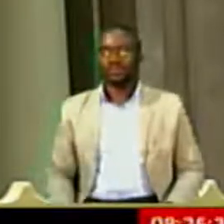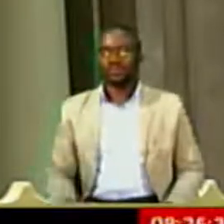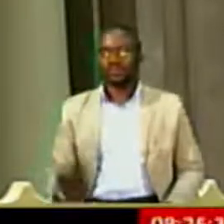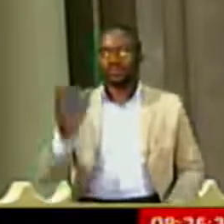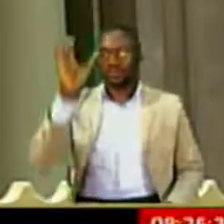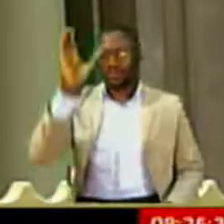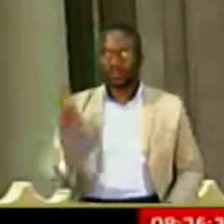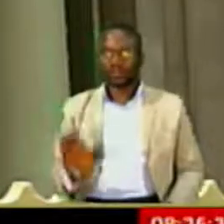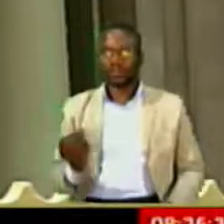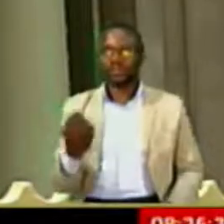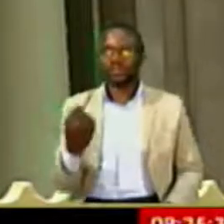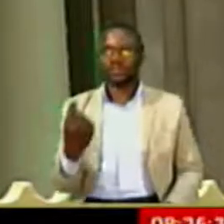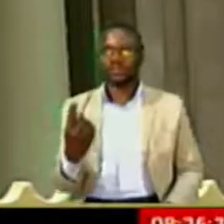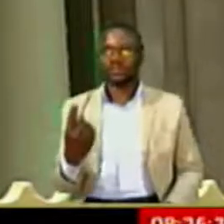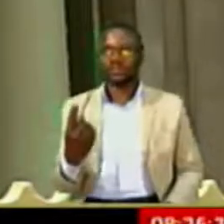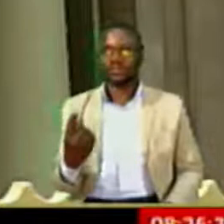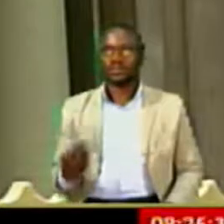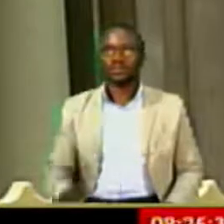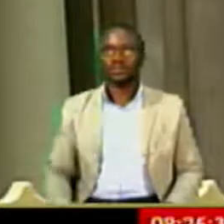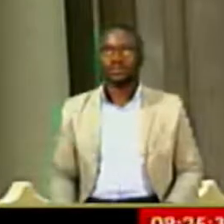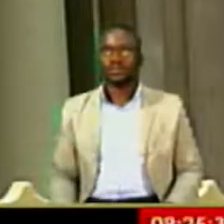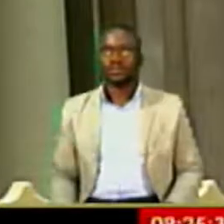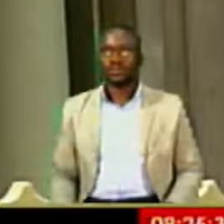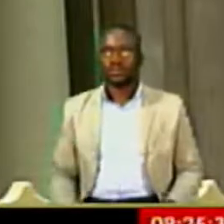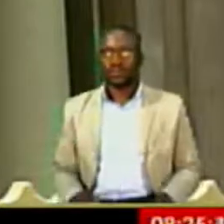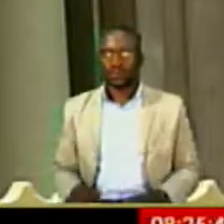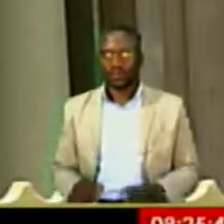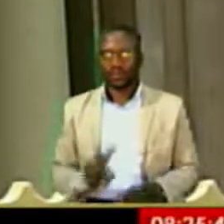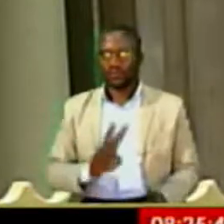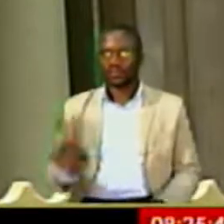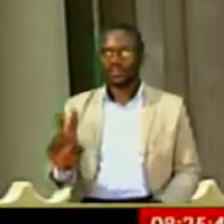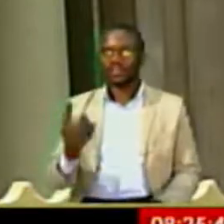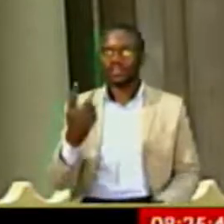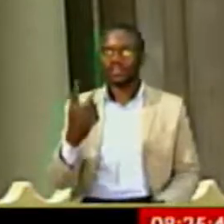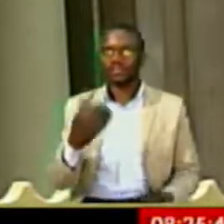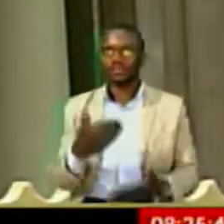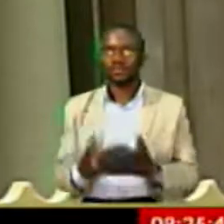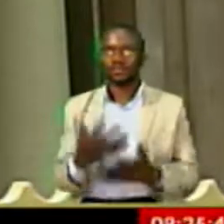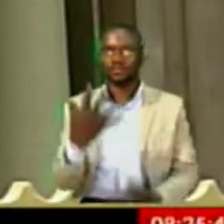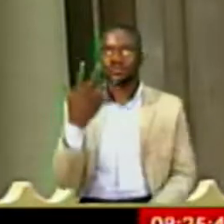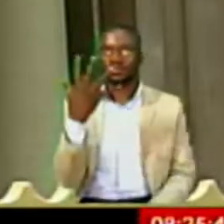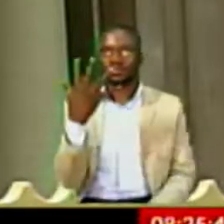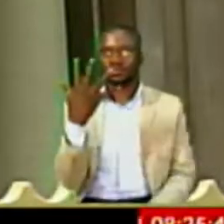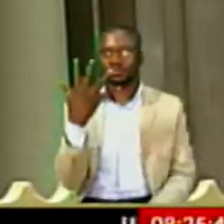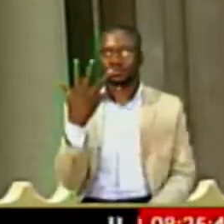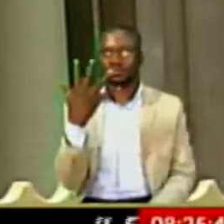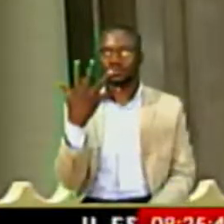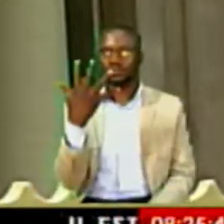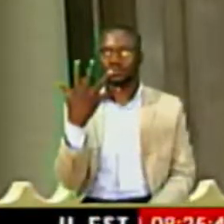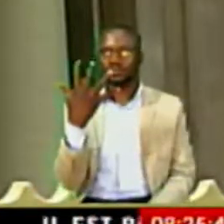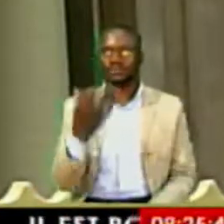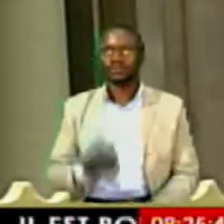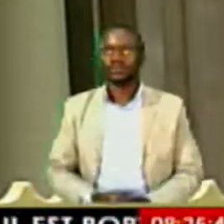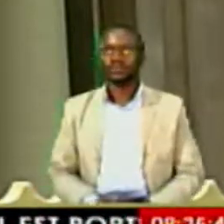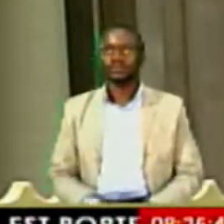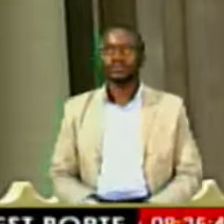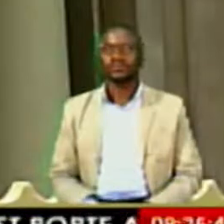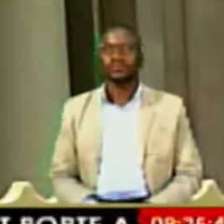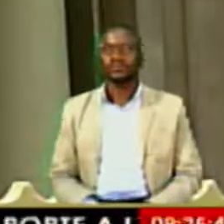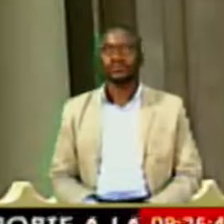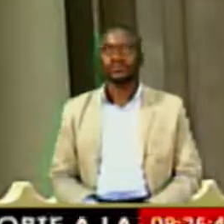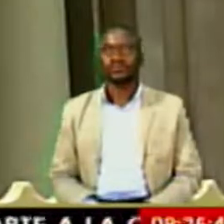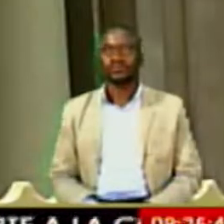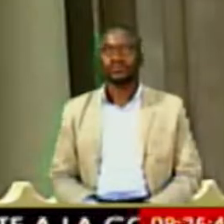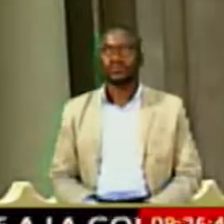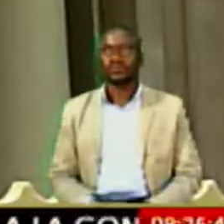11. Romans 11. À partir du premier verset jusqu'au verset 5. From verse 1 to verse 5. Je